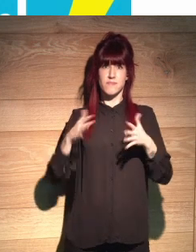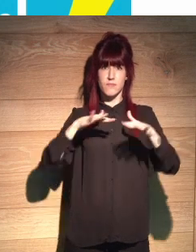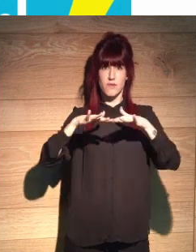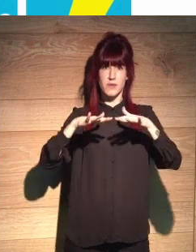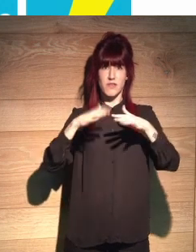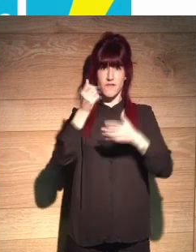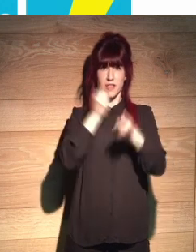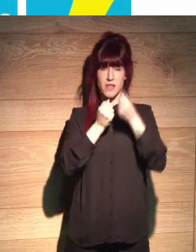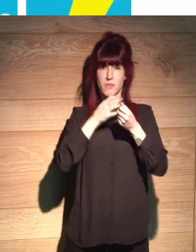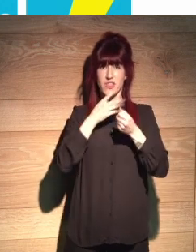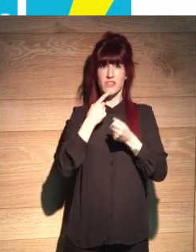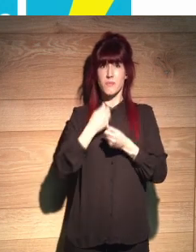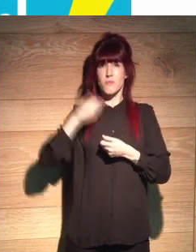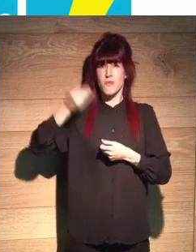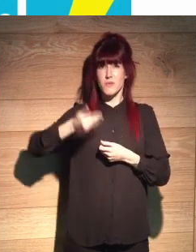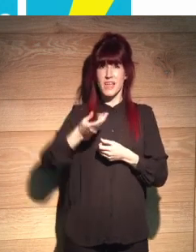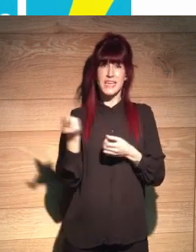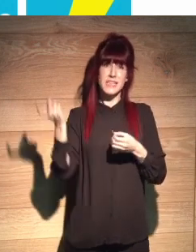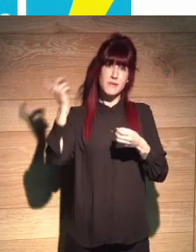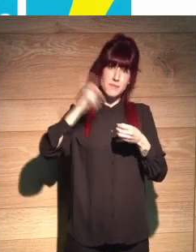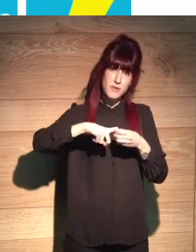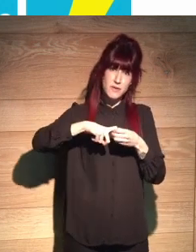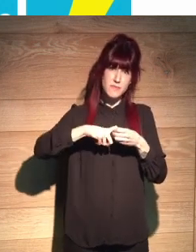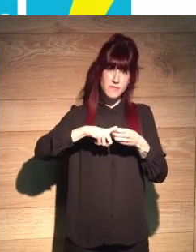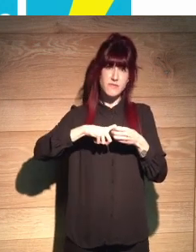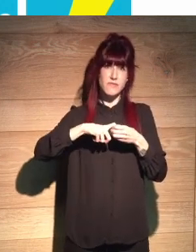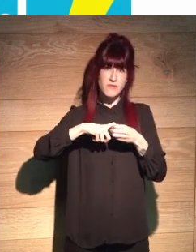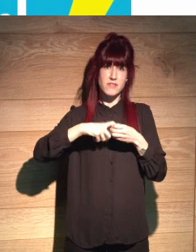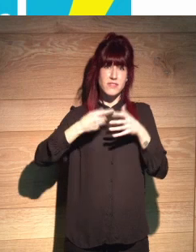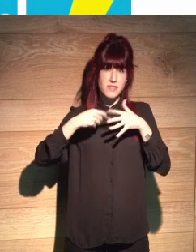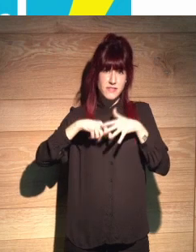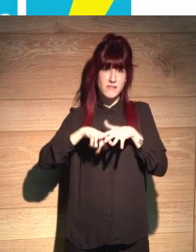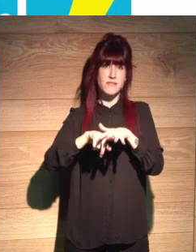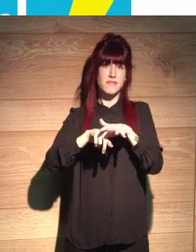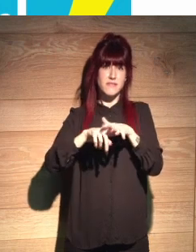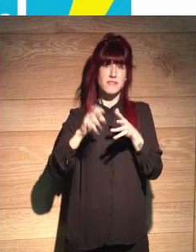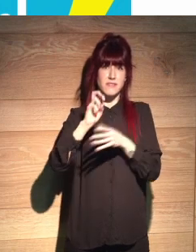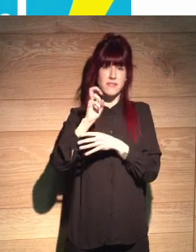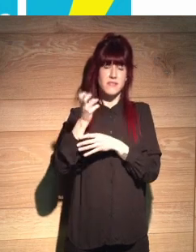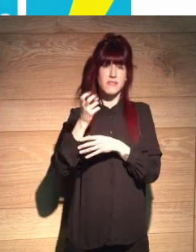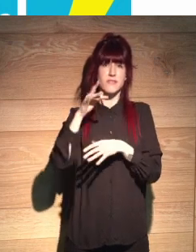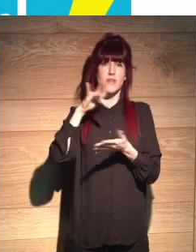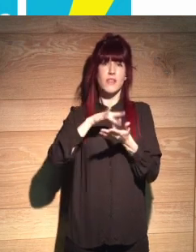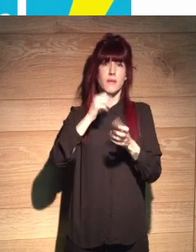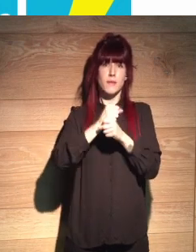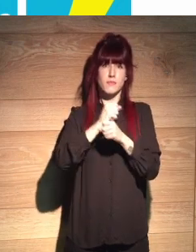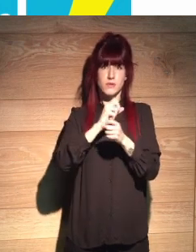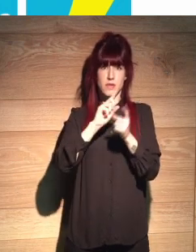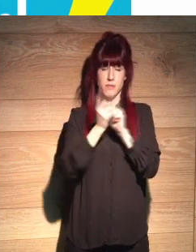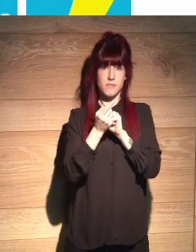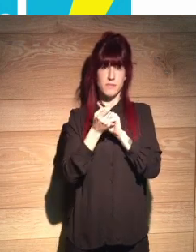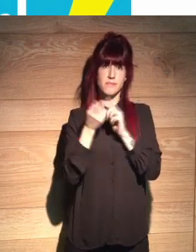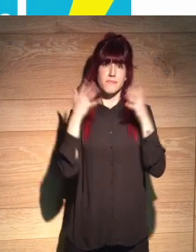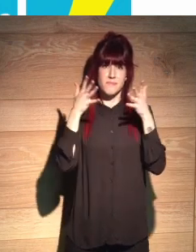that we build in diversity into the business case when we're working with change. But I will also recommend you